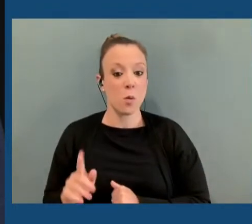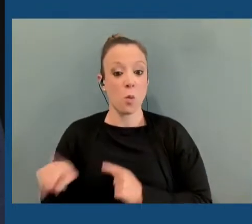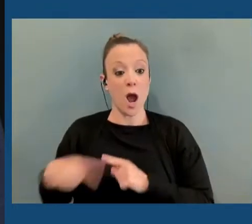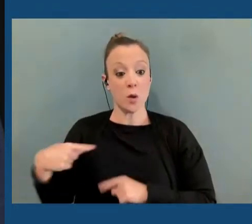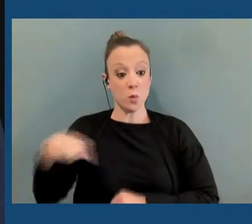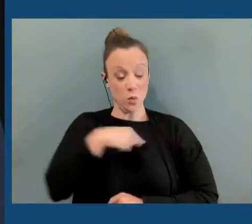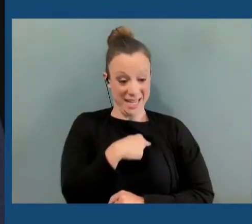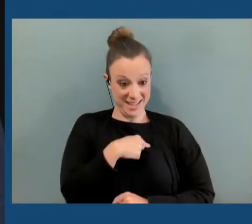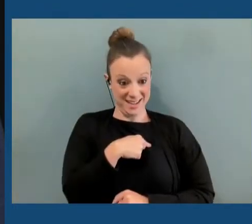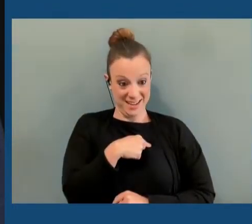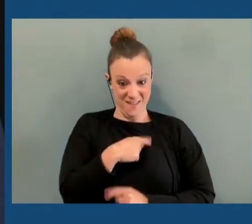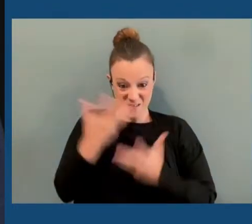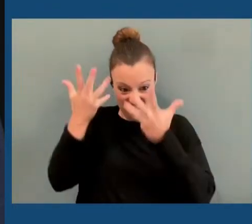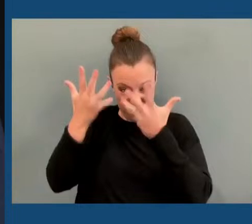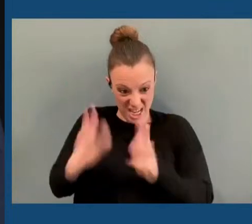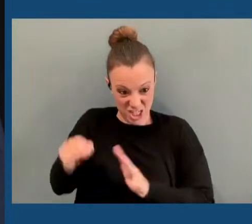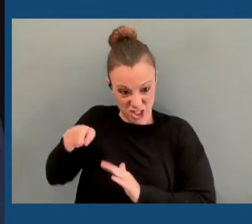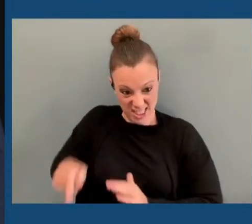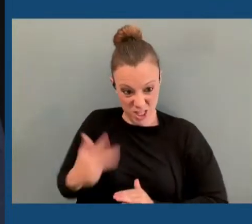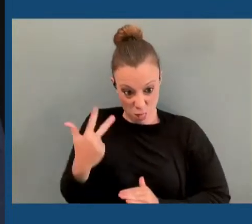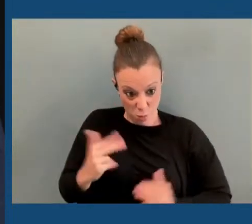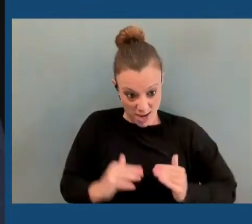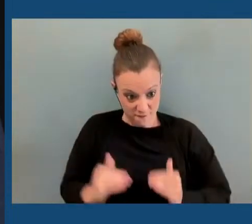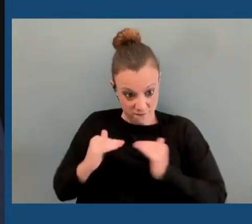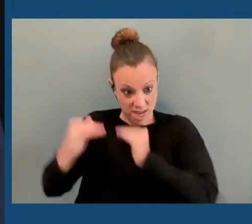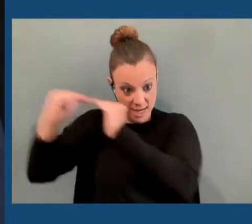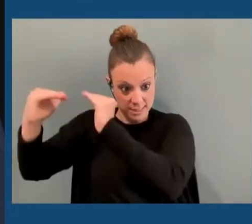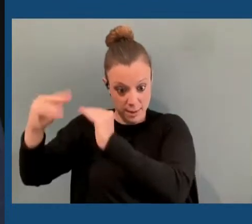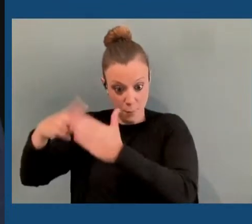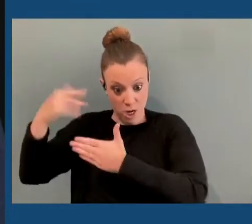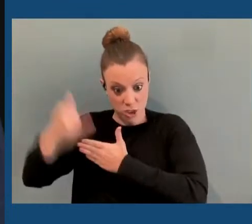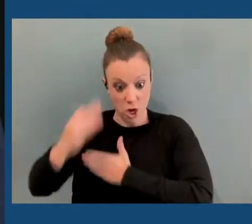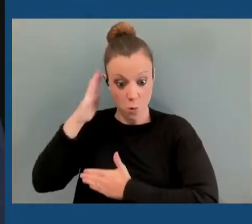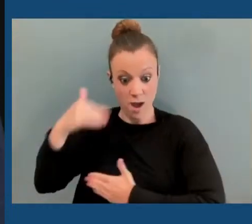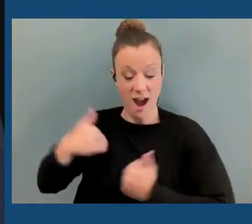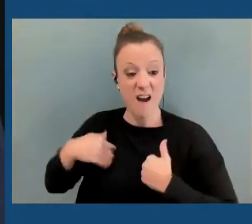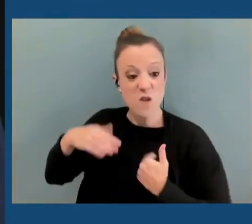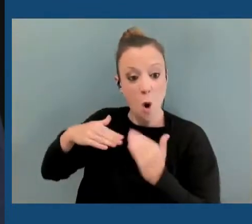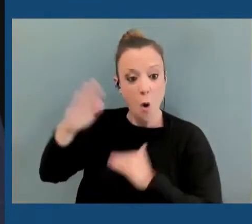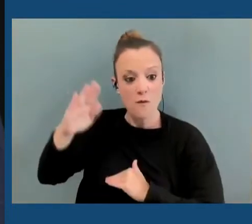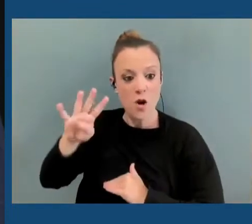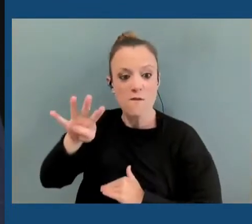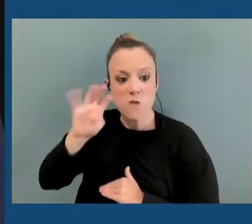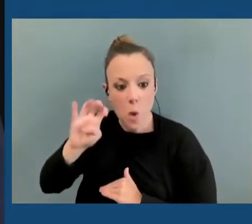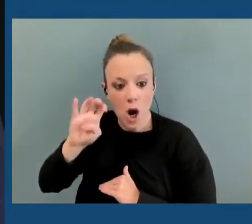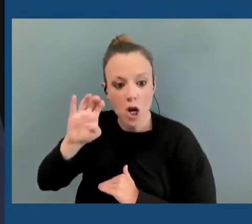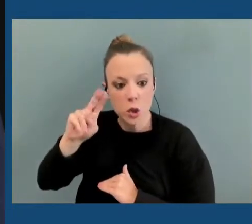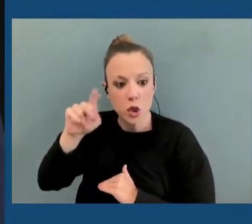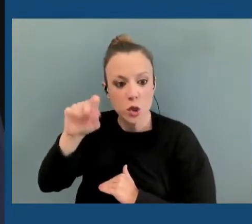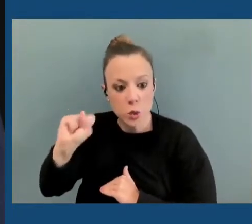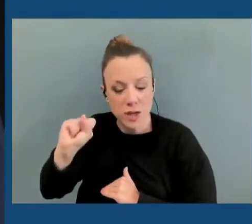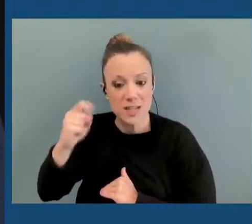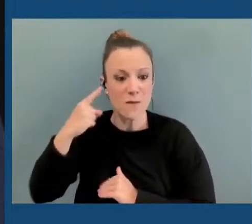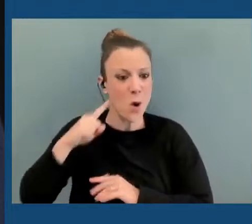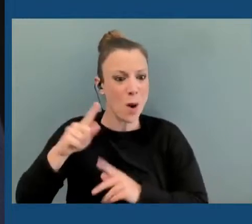we'll have over 400 units between beautiful townhomes and apartments and people of different incomes